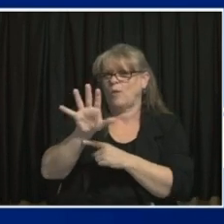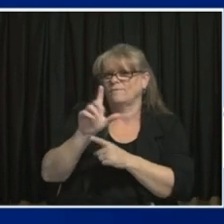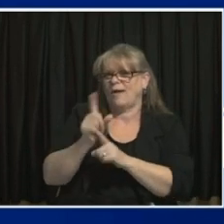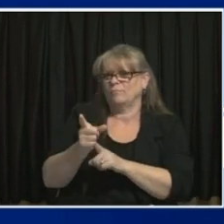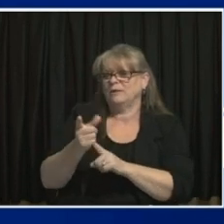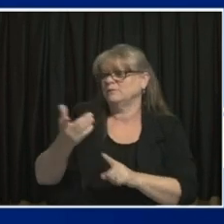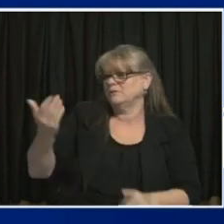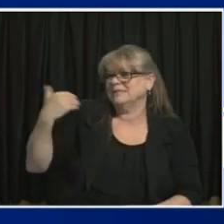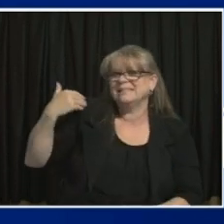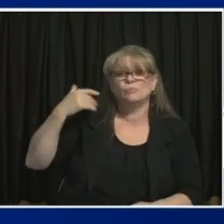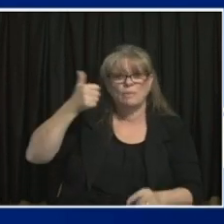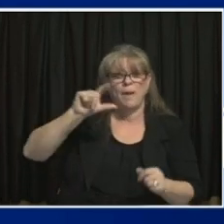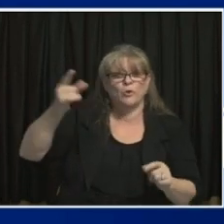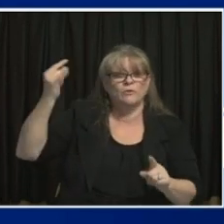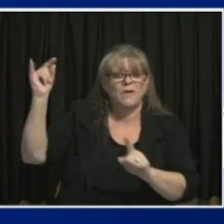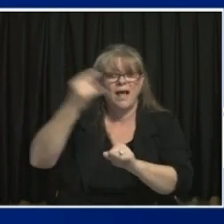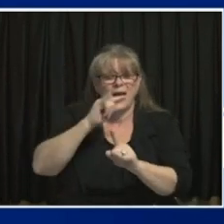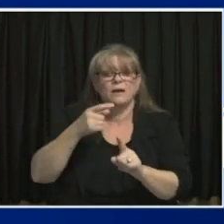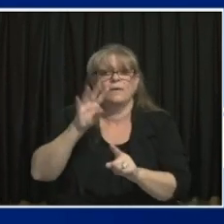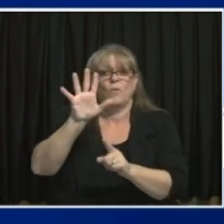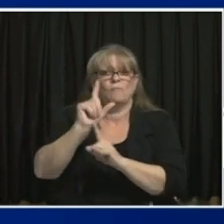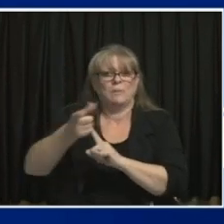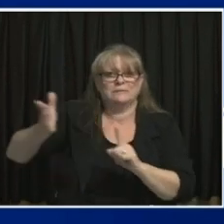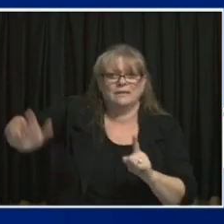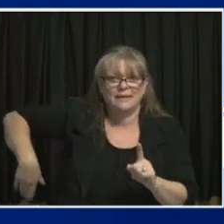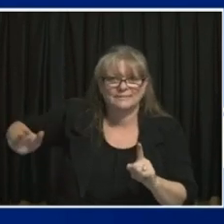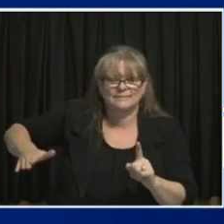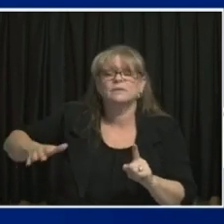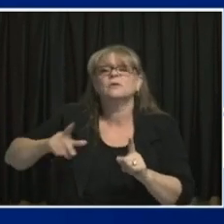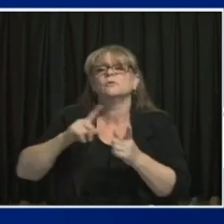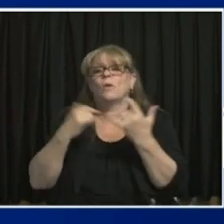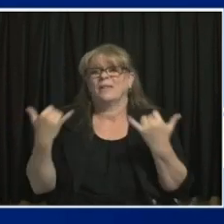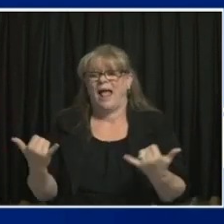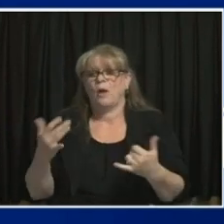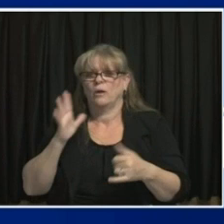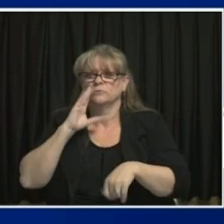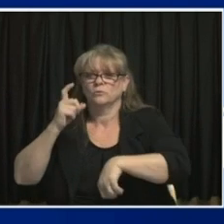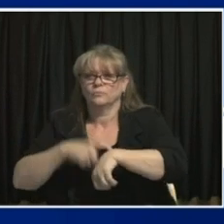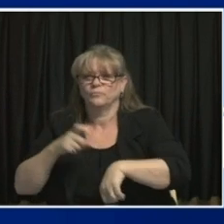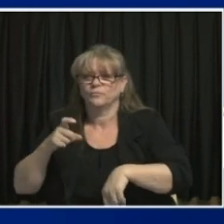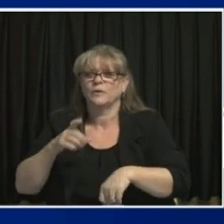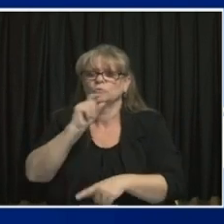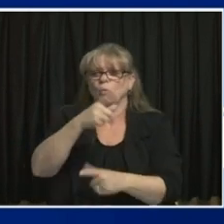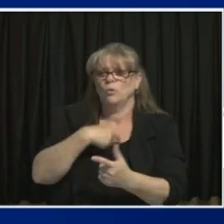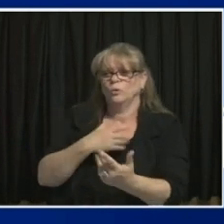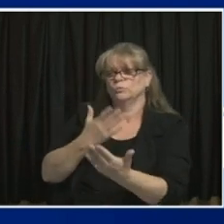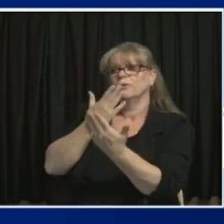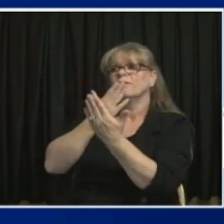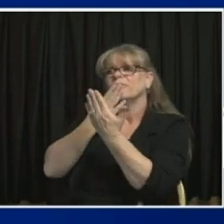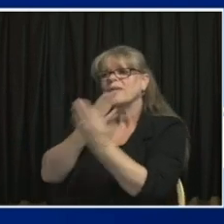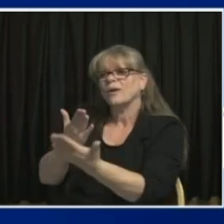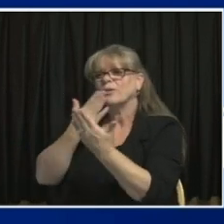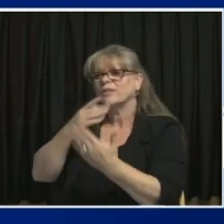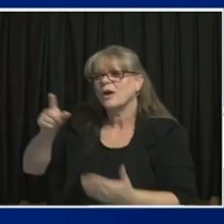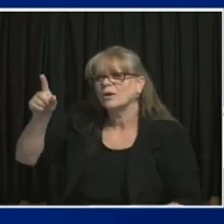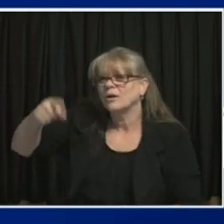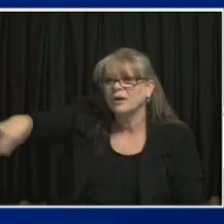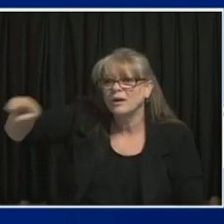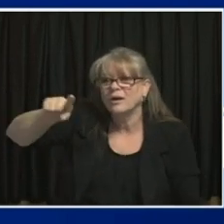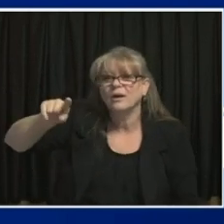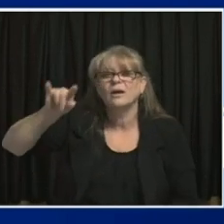too. We thank our aviators. We thank Lockheed Martin, who provided a $500,000 challenge